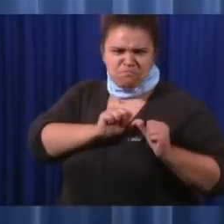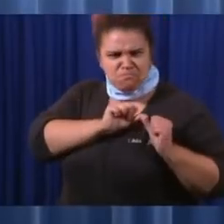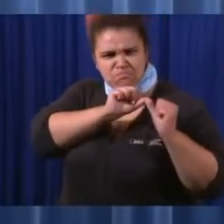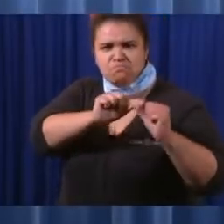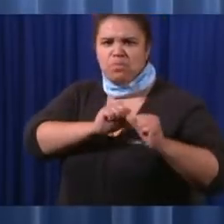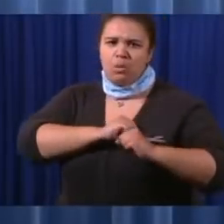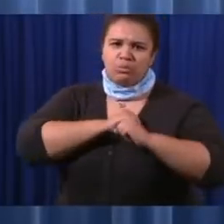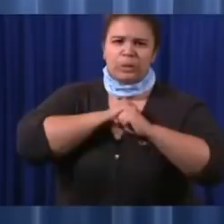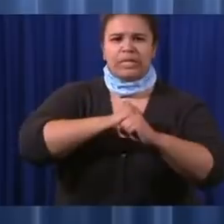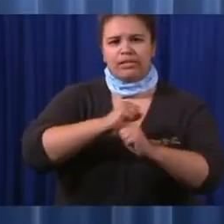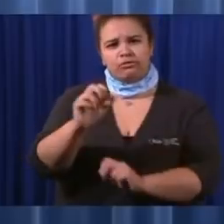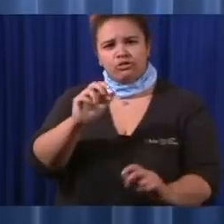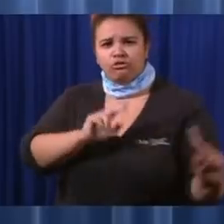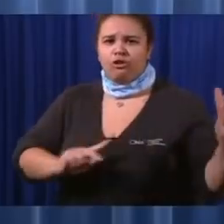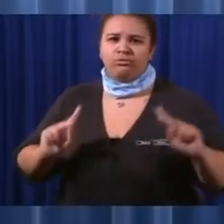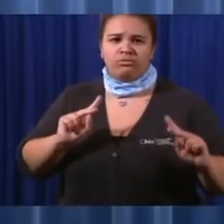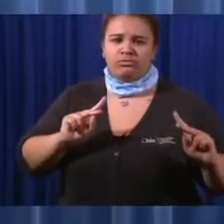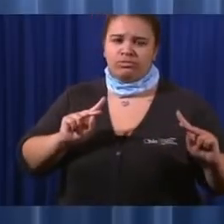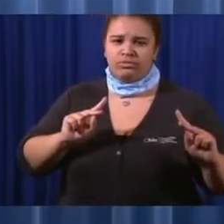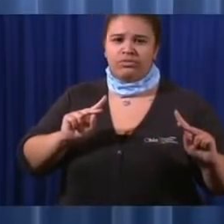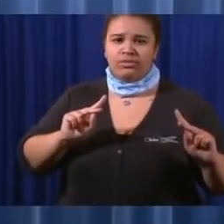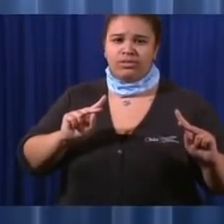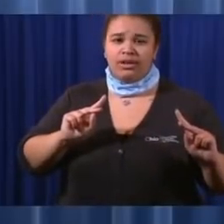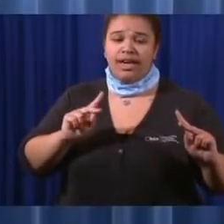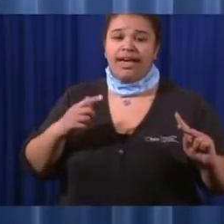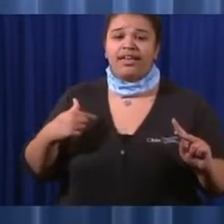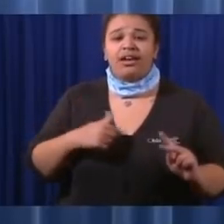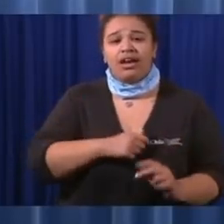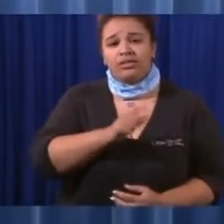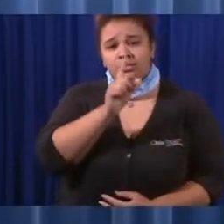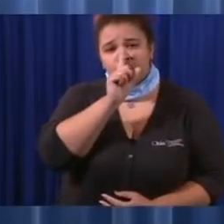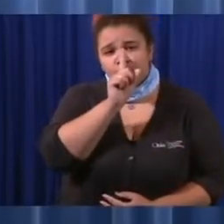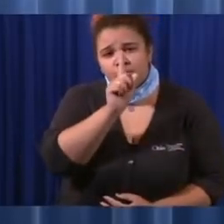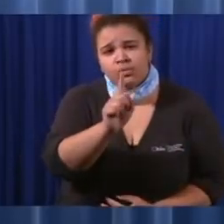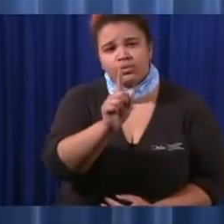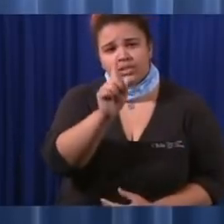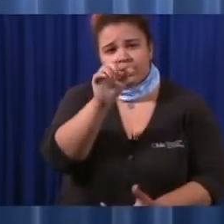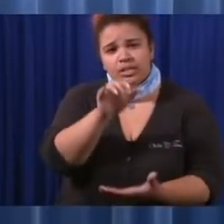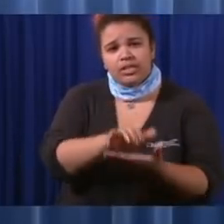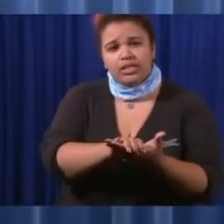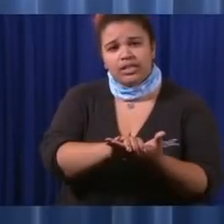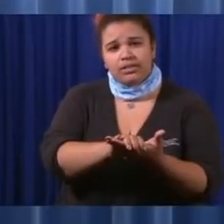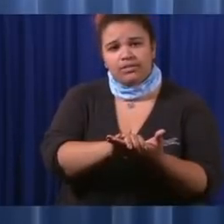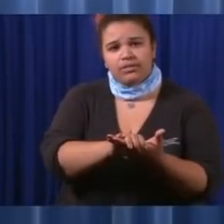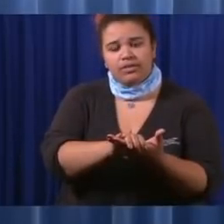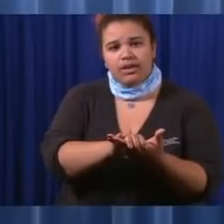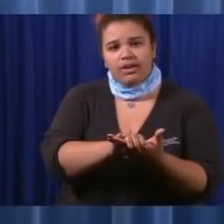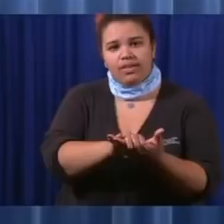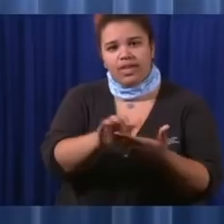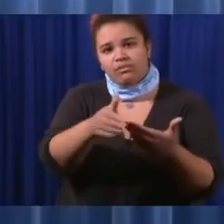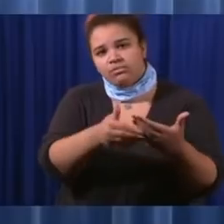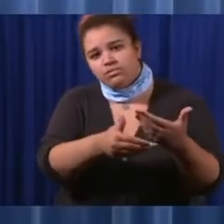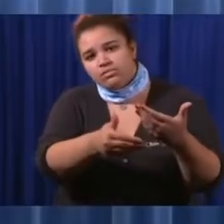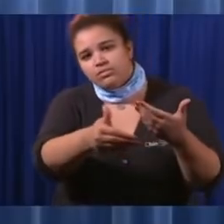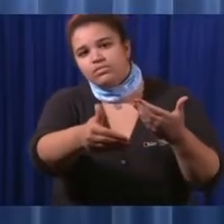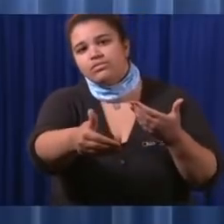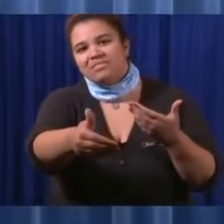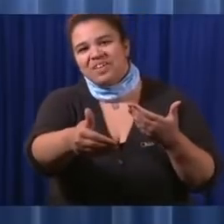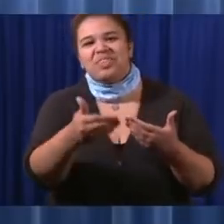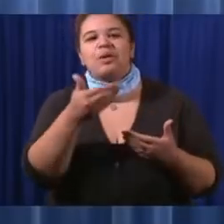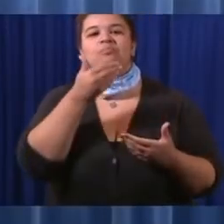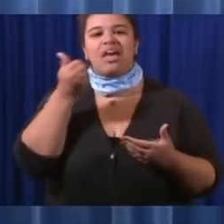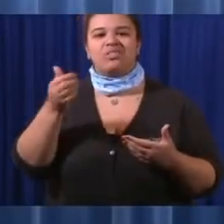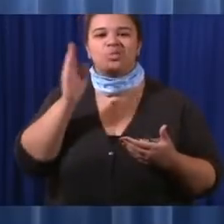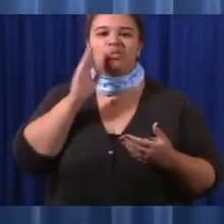we are strong, and I truly believe that the best yet is coming. So to all of you, we hope you have a